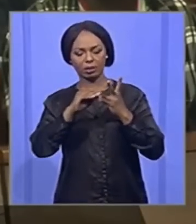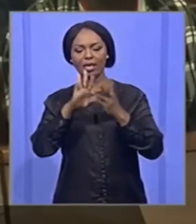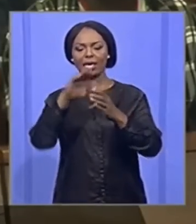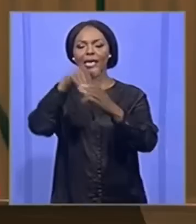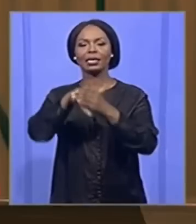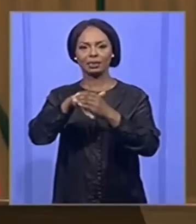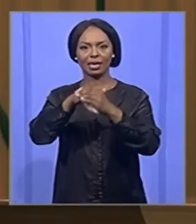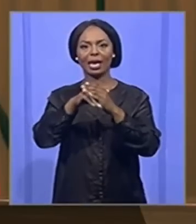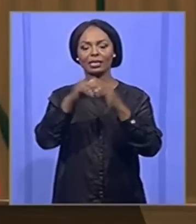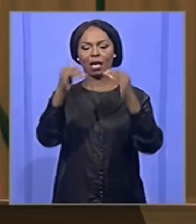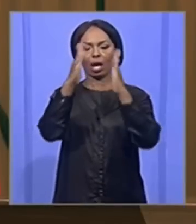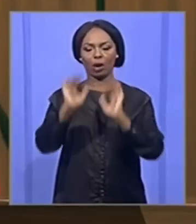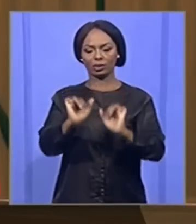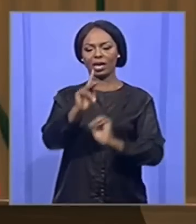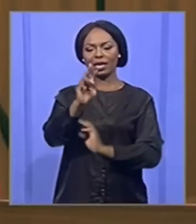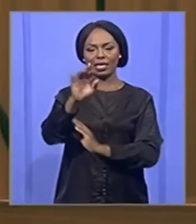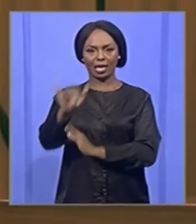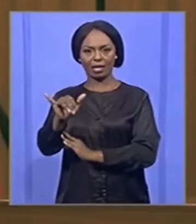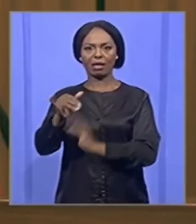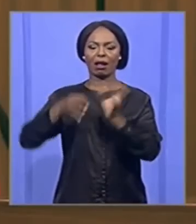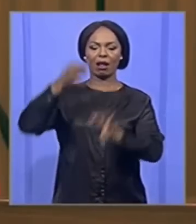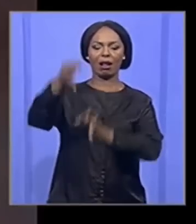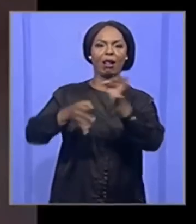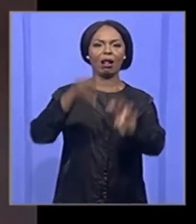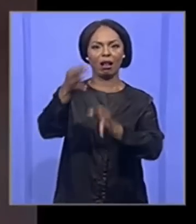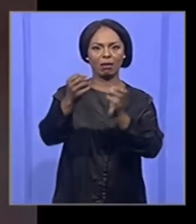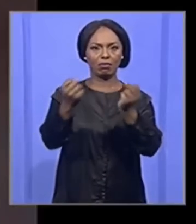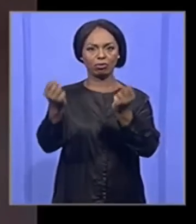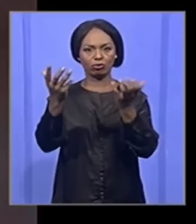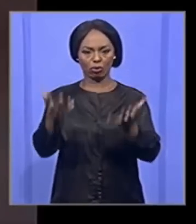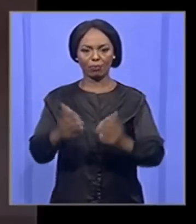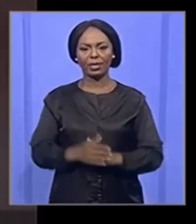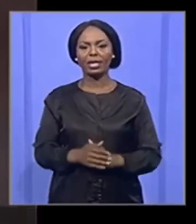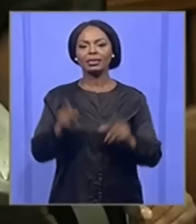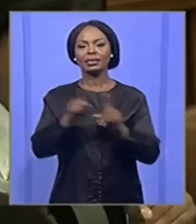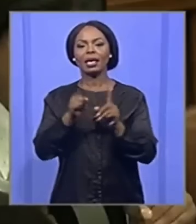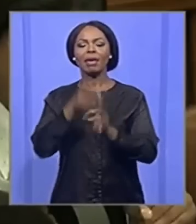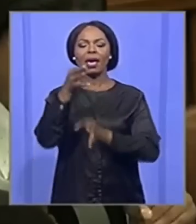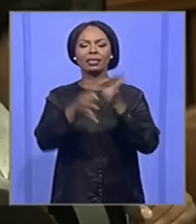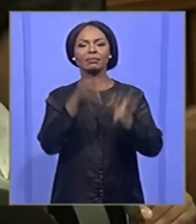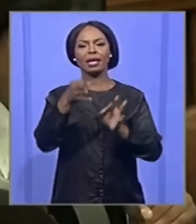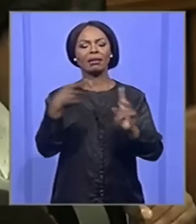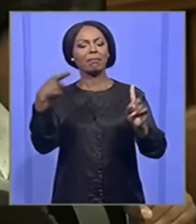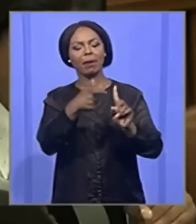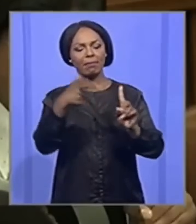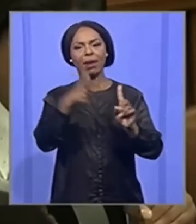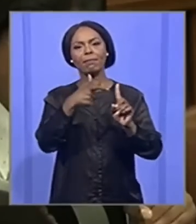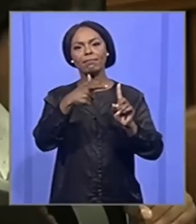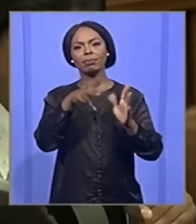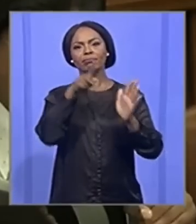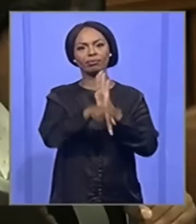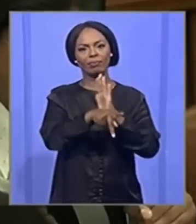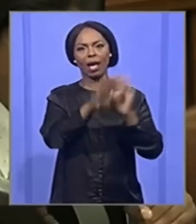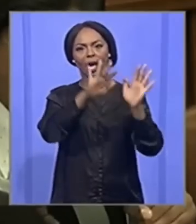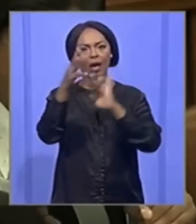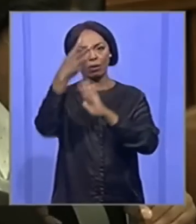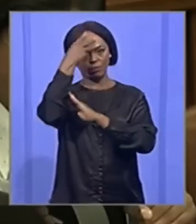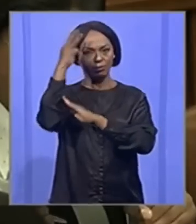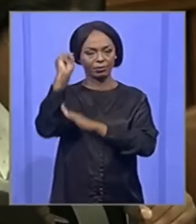house. Tsena ke dintlha tsa polao ya Meyiwa le hore o ne a thunye jwang. When we entered the